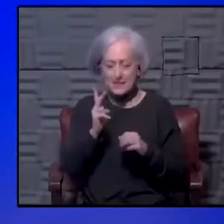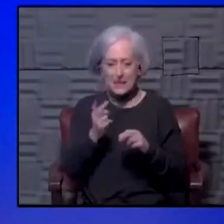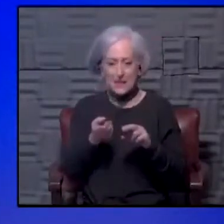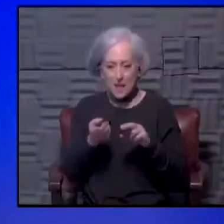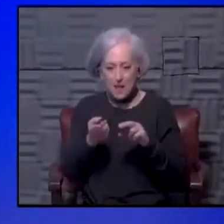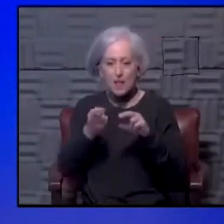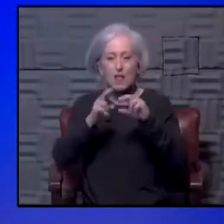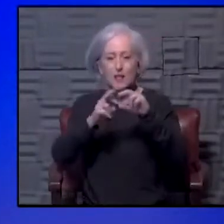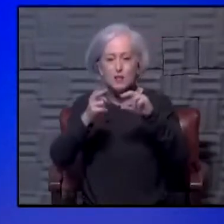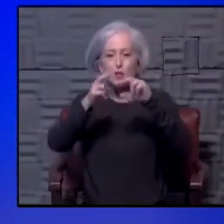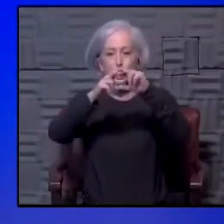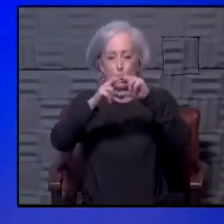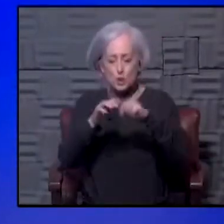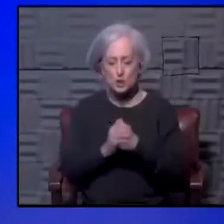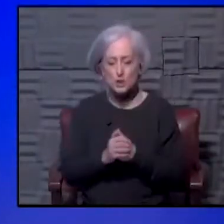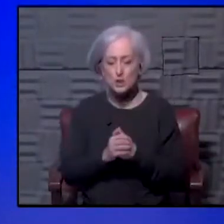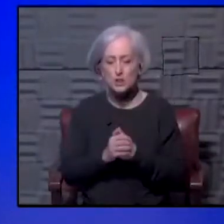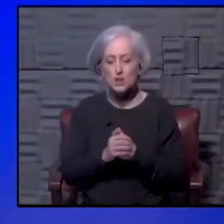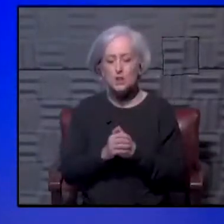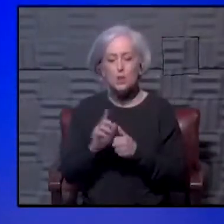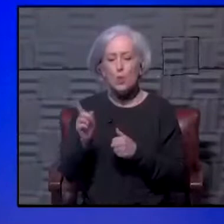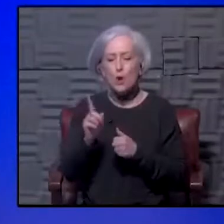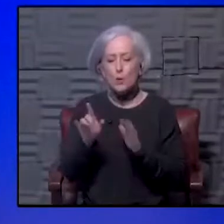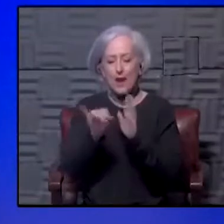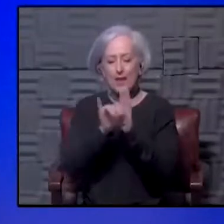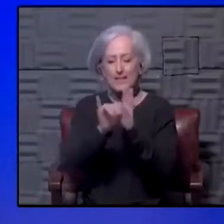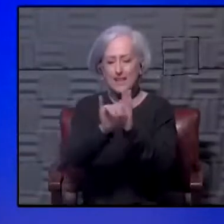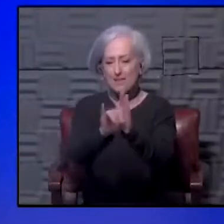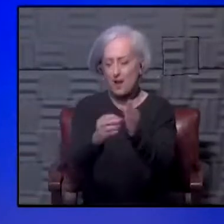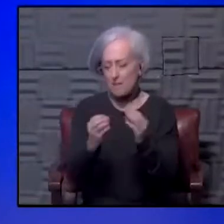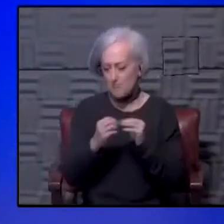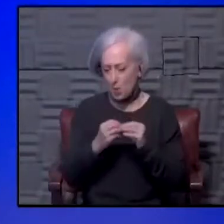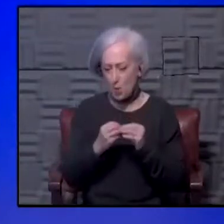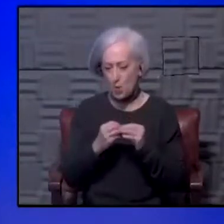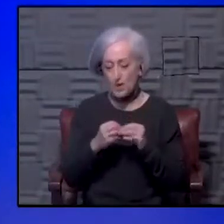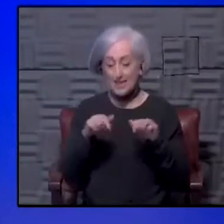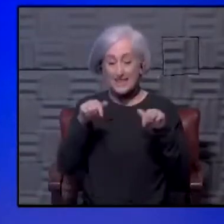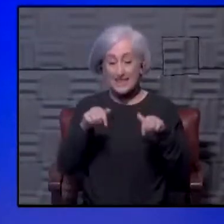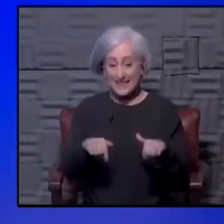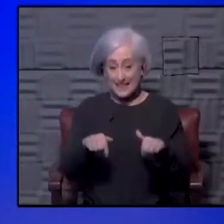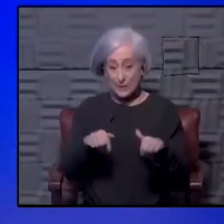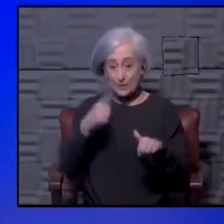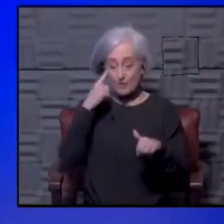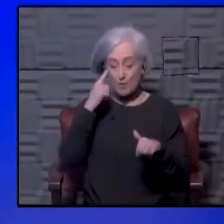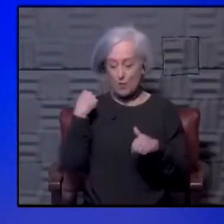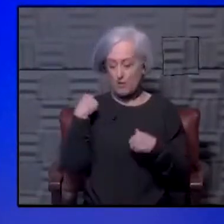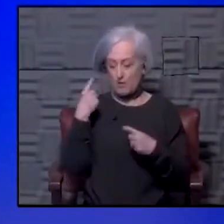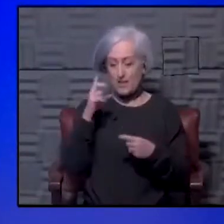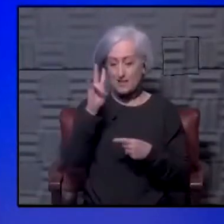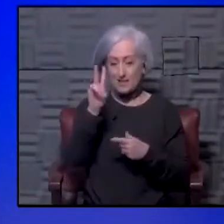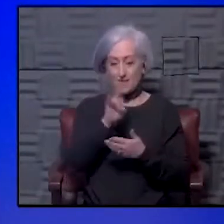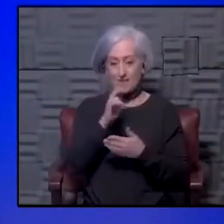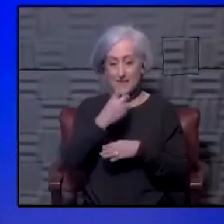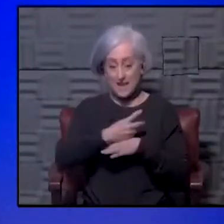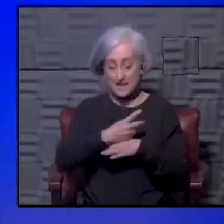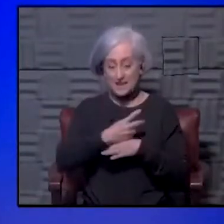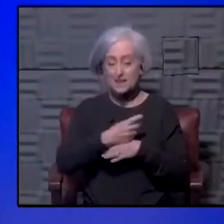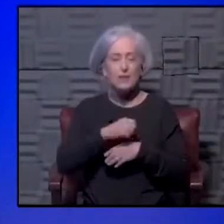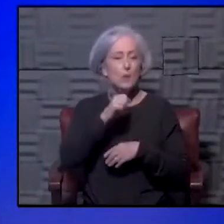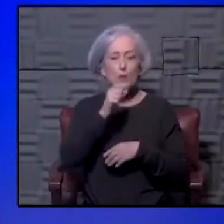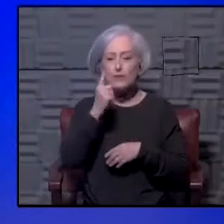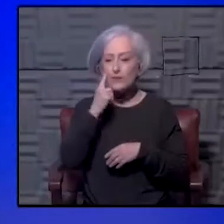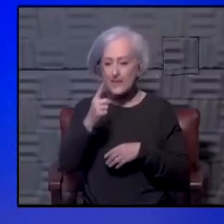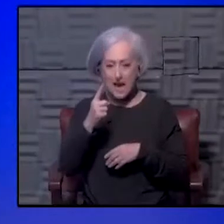it was identified. And again, in our rolling 7-day average here for the Kansas City area, we haven't seen uptick. We've seen those